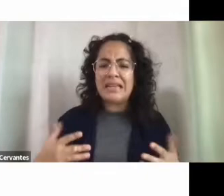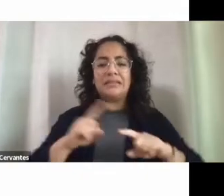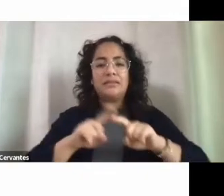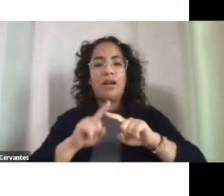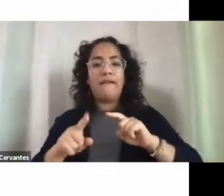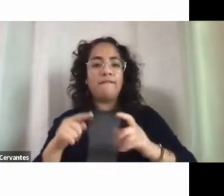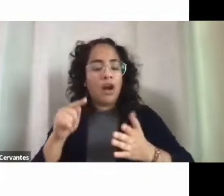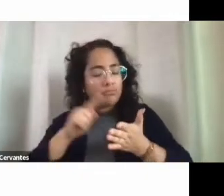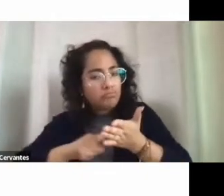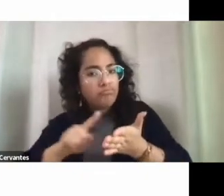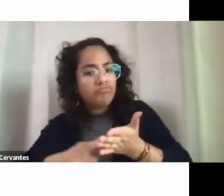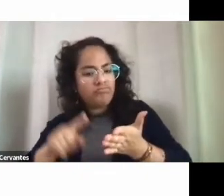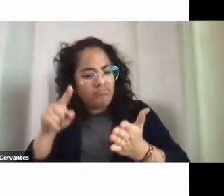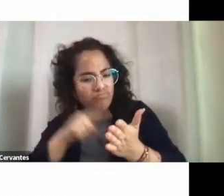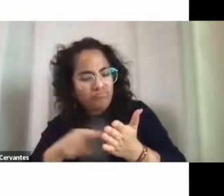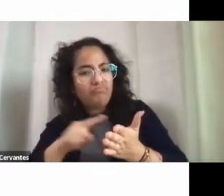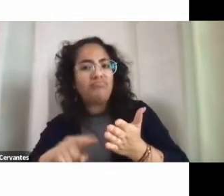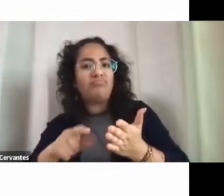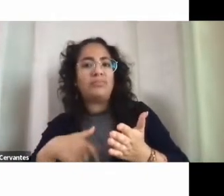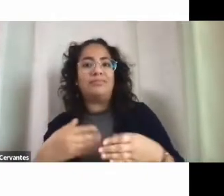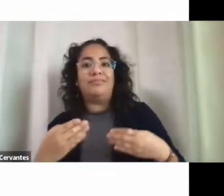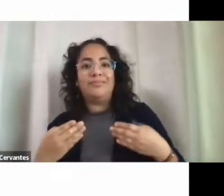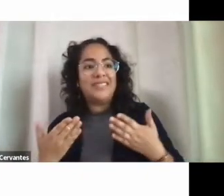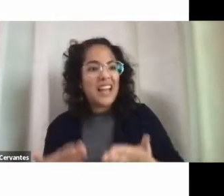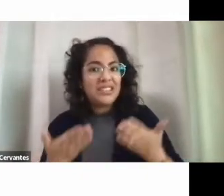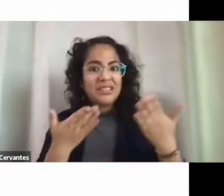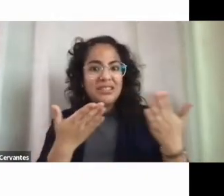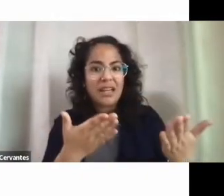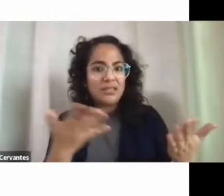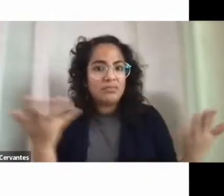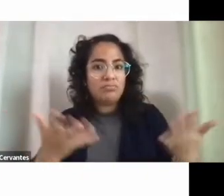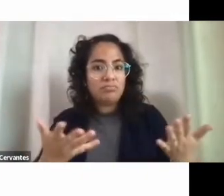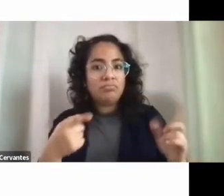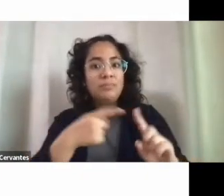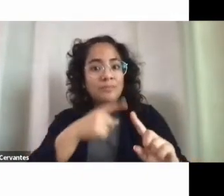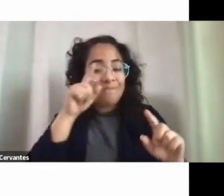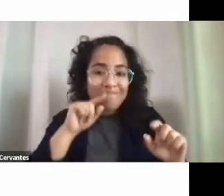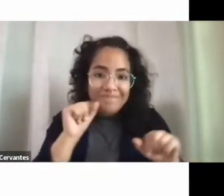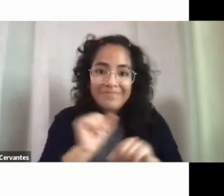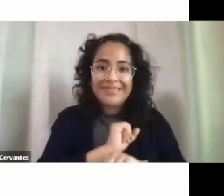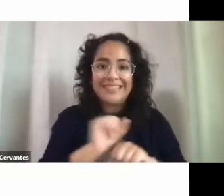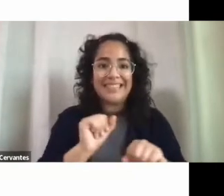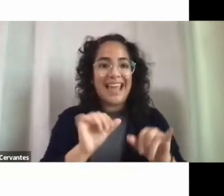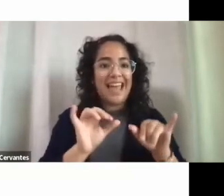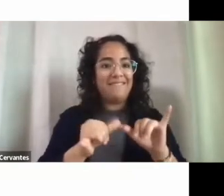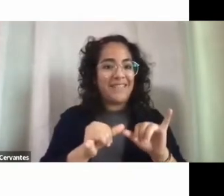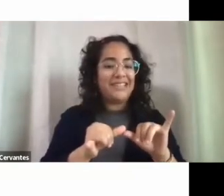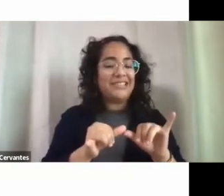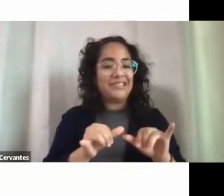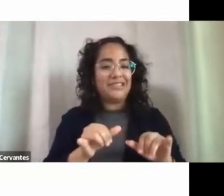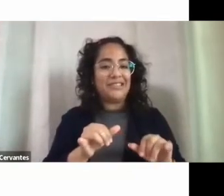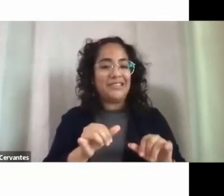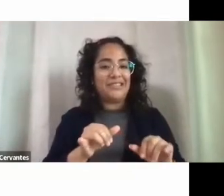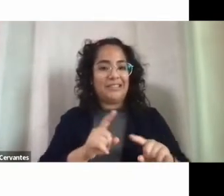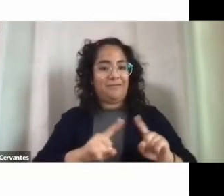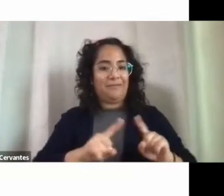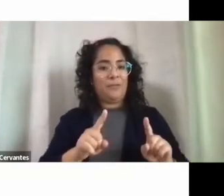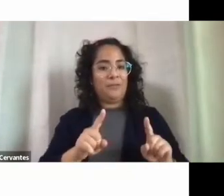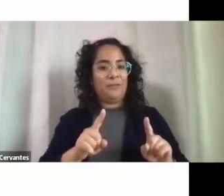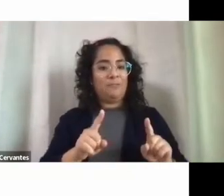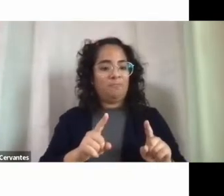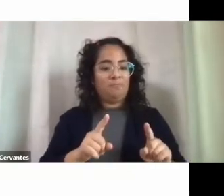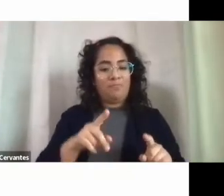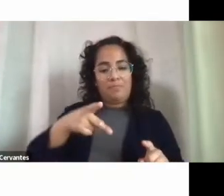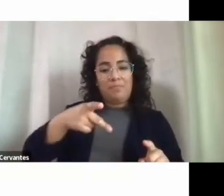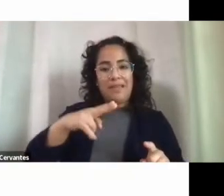other groups suggesting that you can measure persistent pieces of the virus in the blood or in the tissues